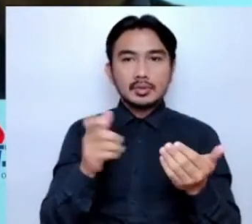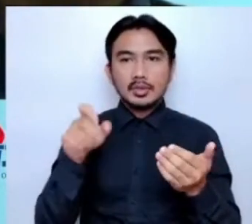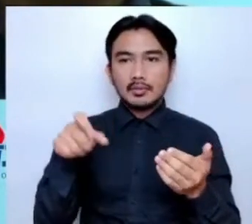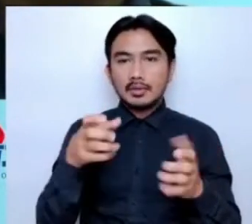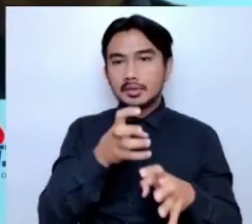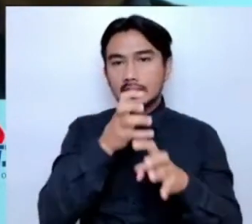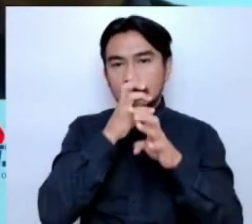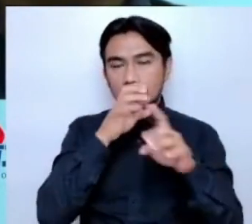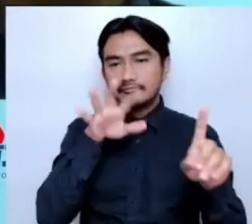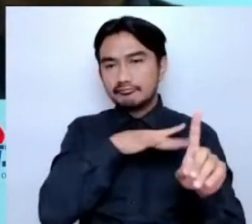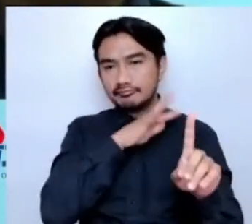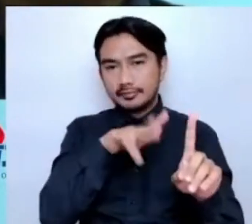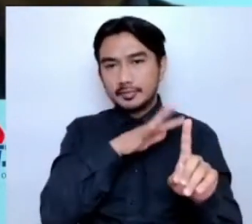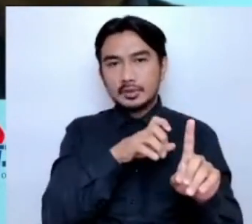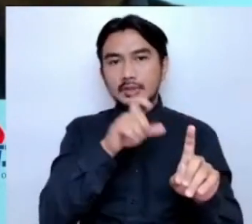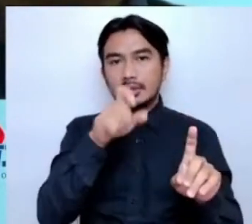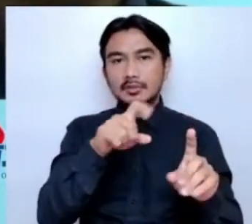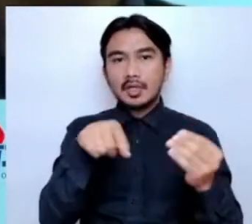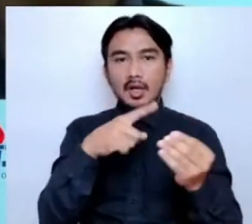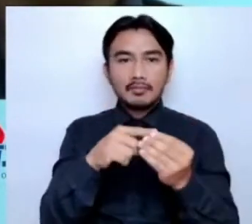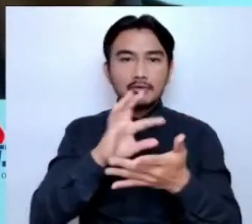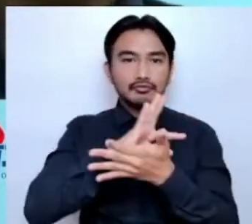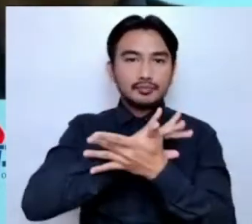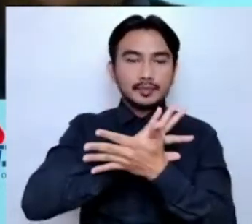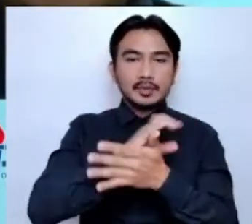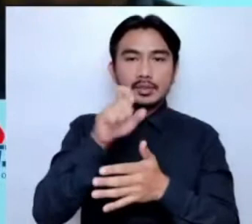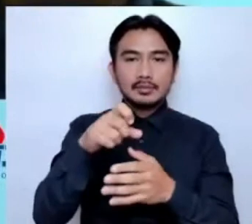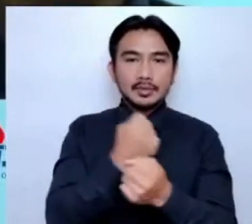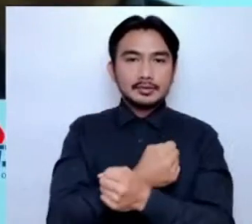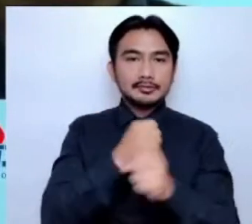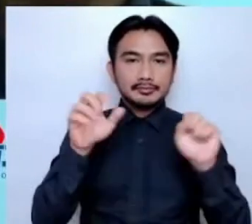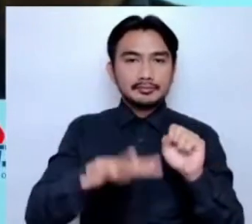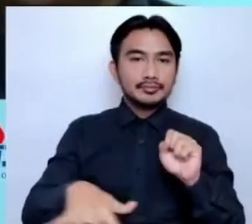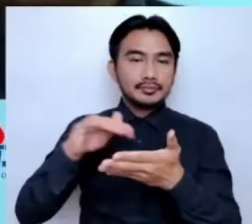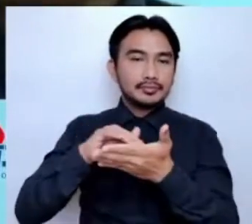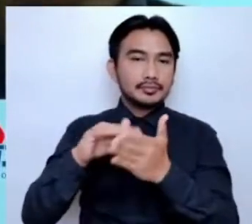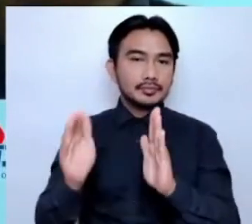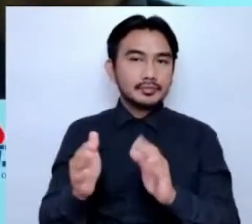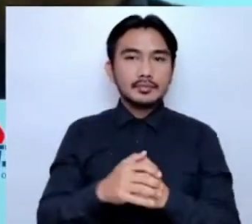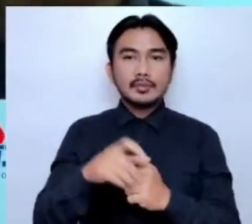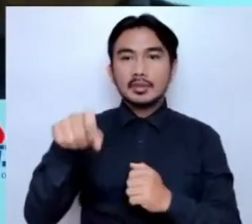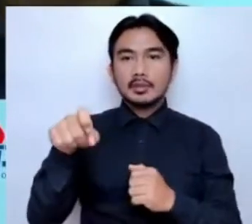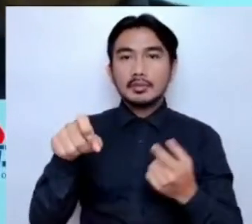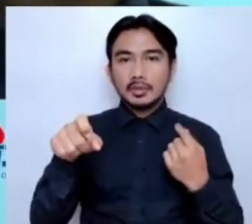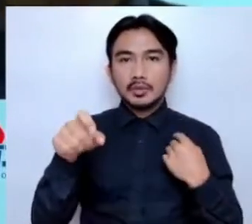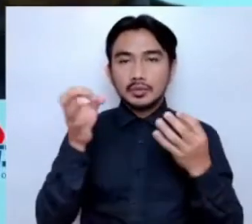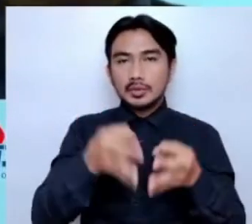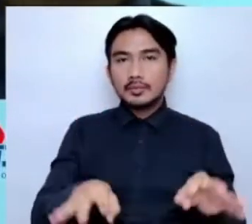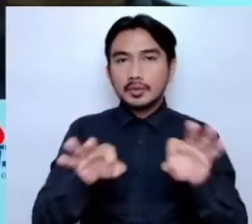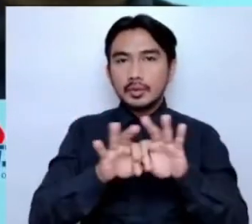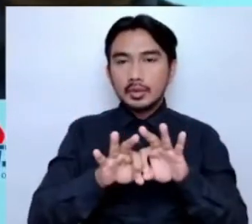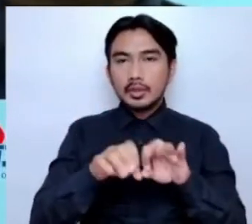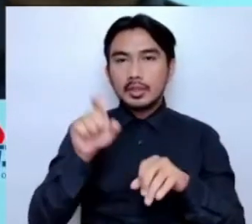observance of COVID-19 health and safety precautions, and this is the important part here, the